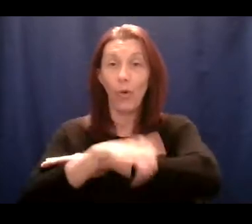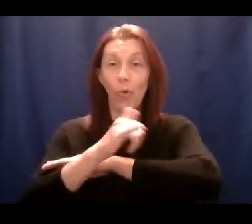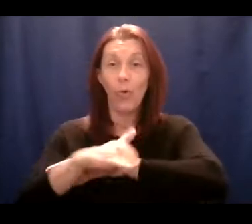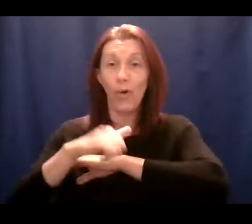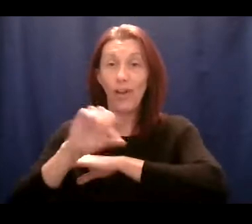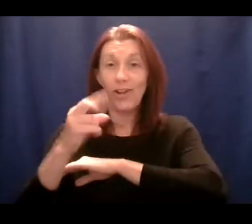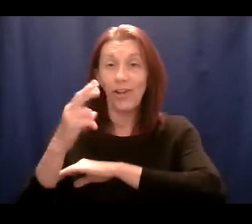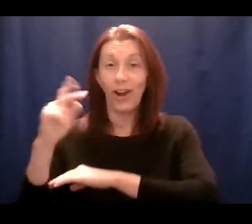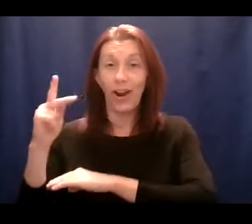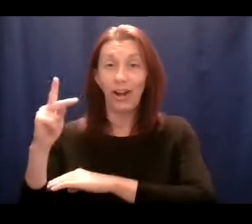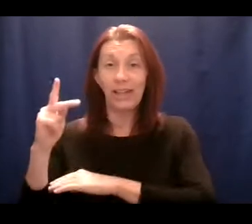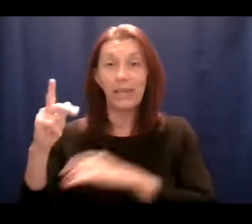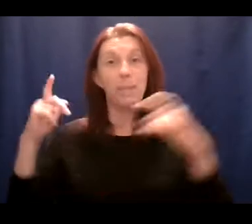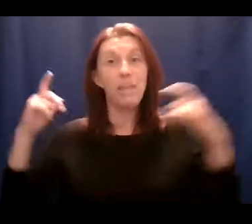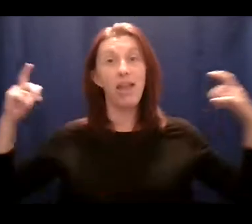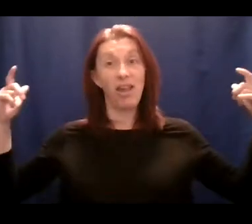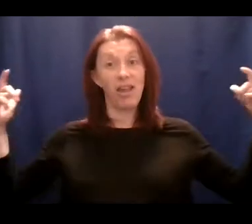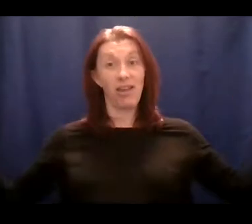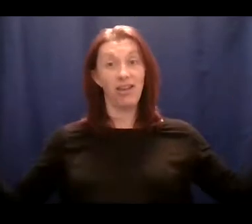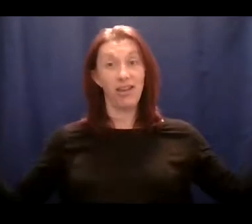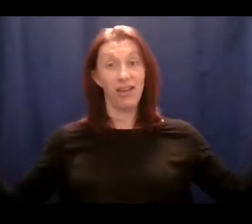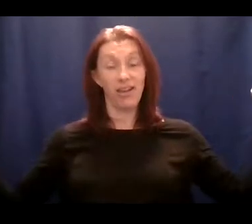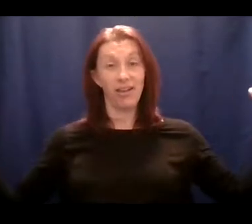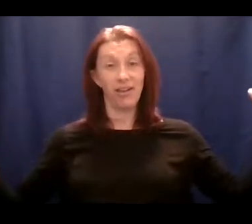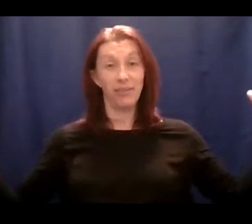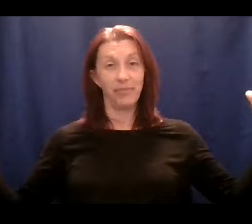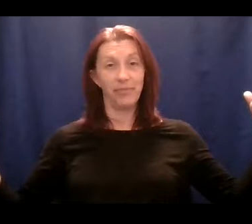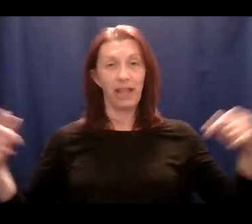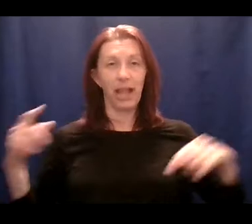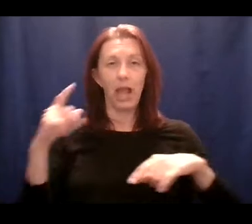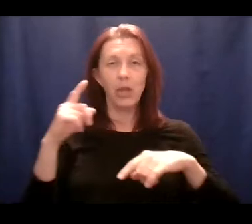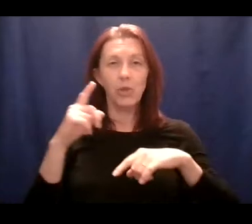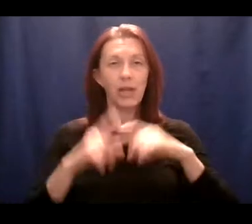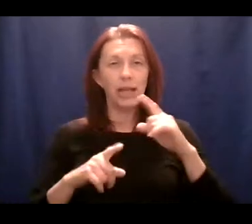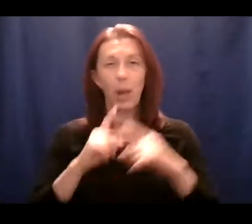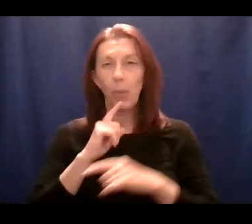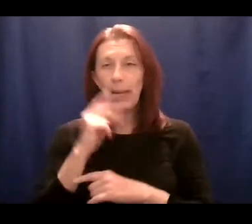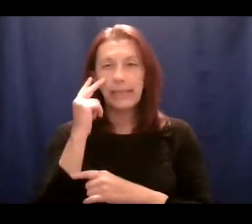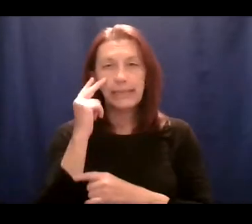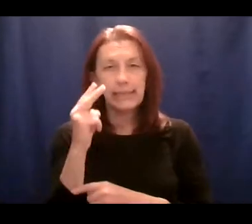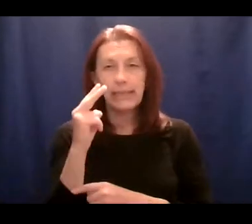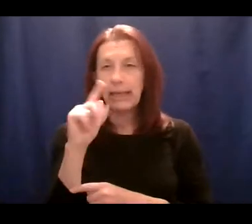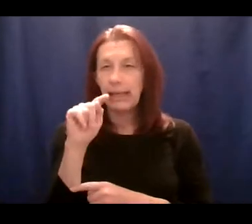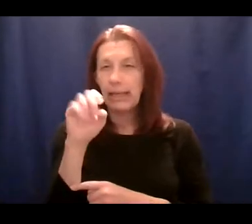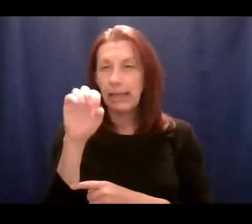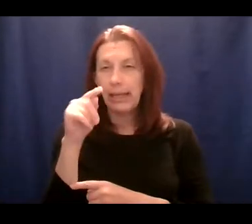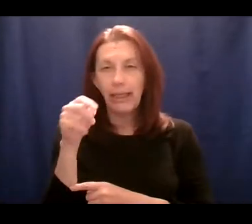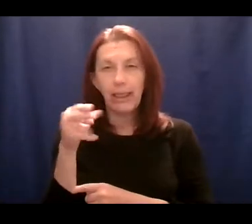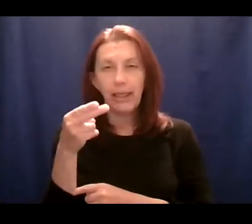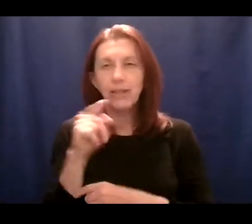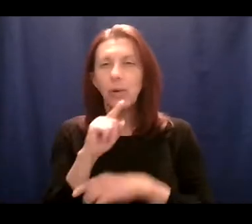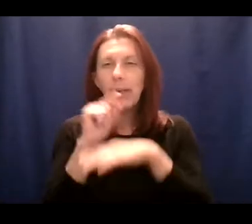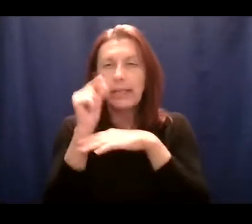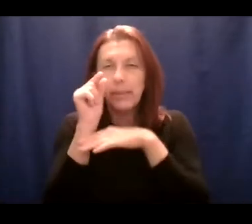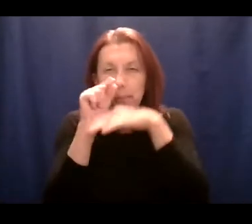very big shark here, and you can't quite see the teeth on here. They're very small, and